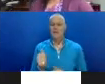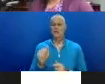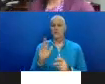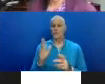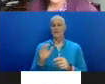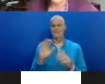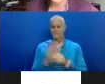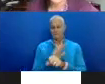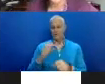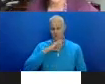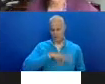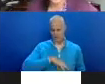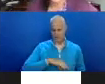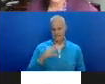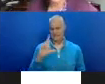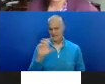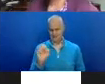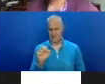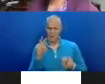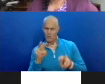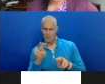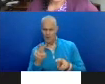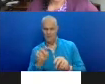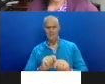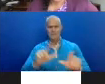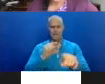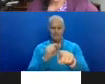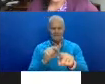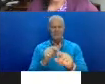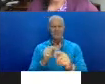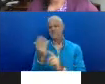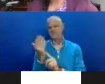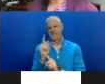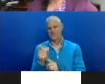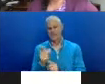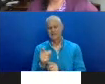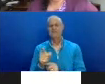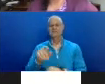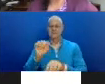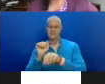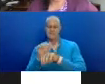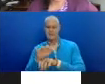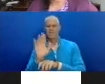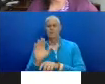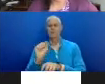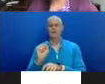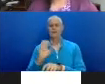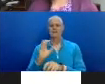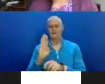please keep an eye on the chat. You will be prompted approximately every 15 minutes to submit your SC bar